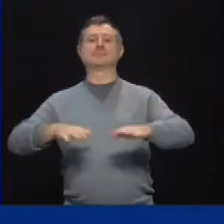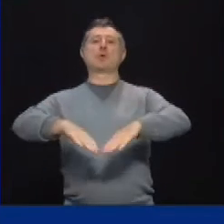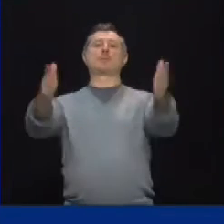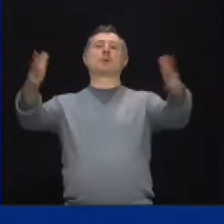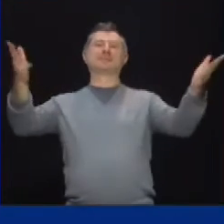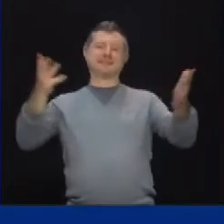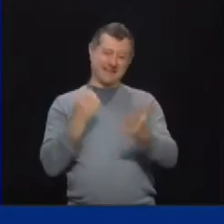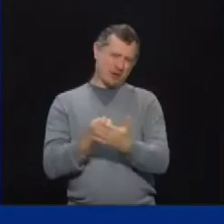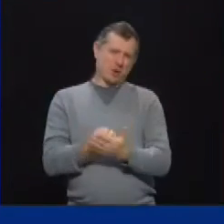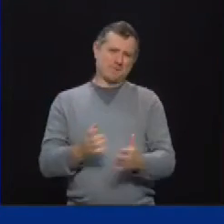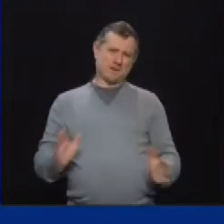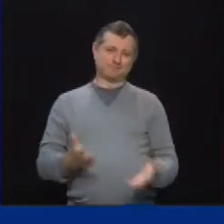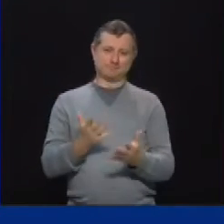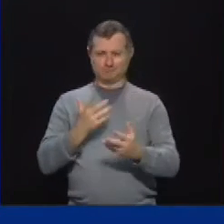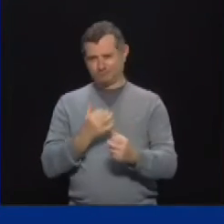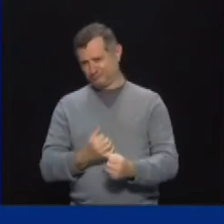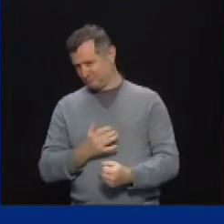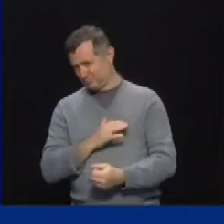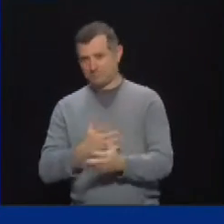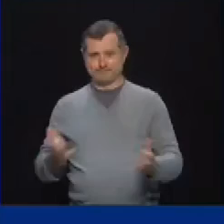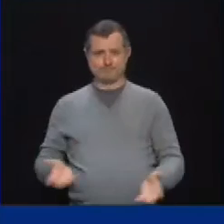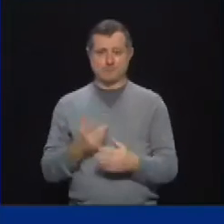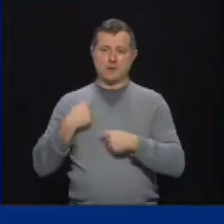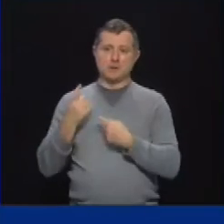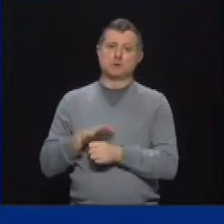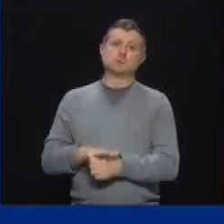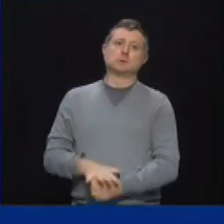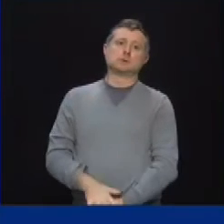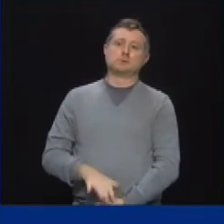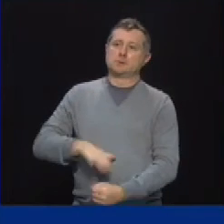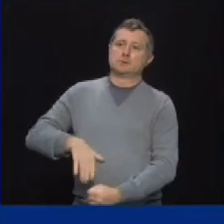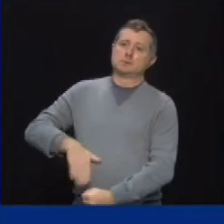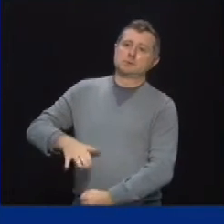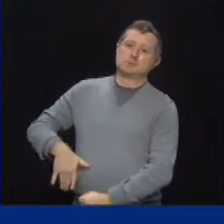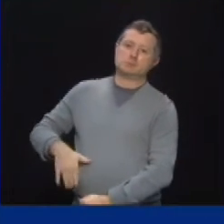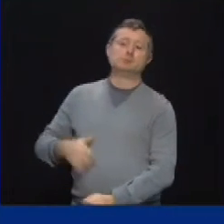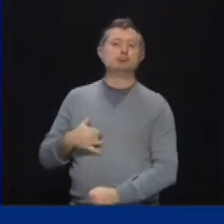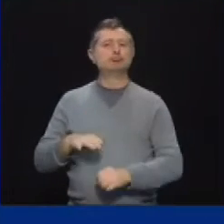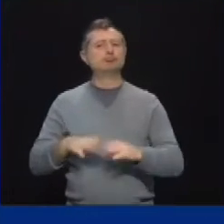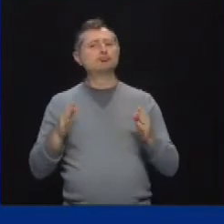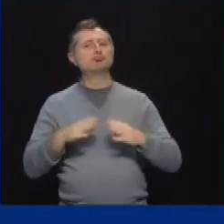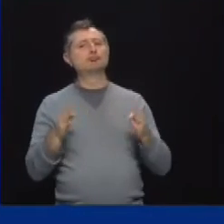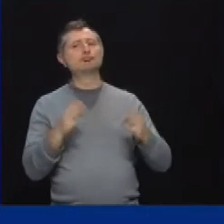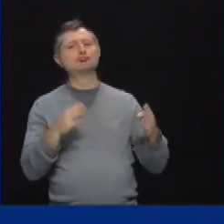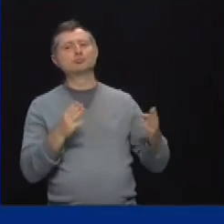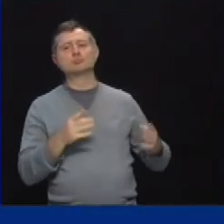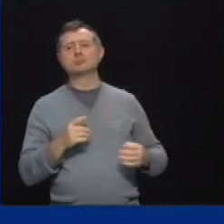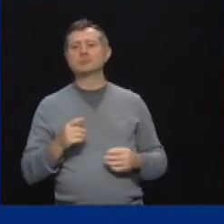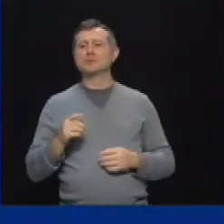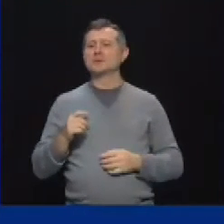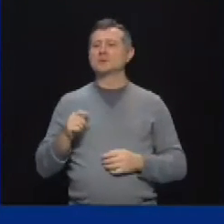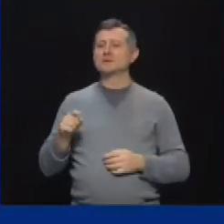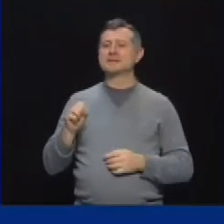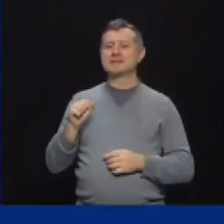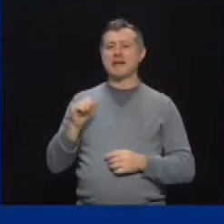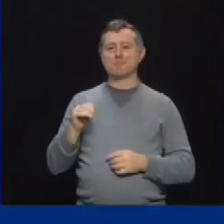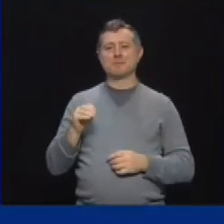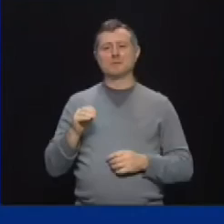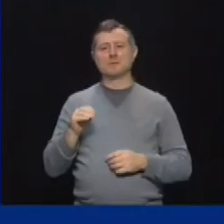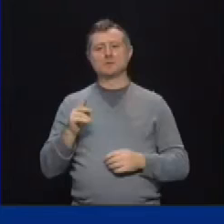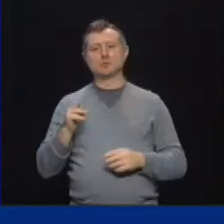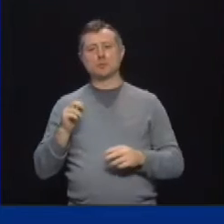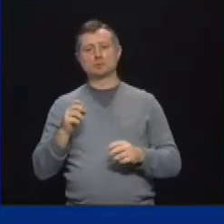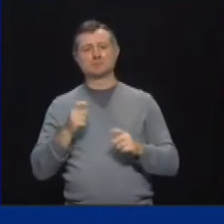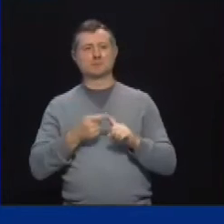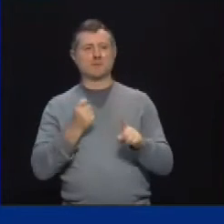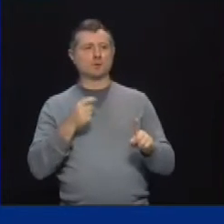suppressed too long. So with that, I'll take a few questions. Sam Raskin from the Post here. Sam. Yes, so Michael Bloomberg, when